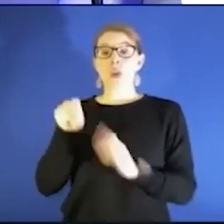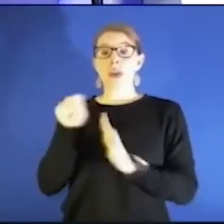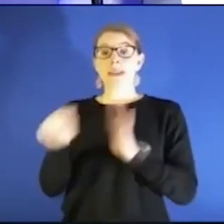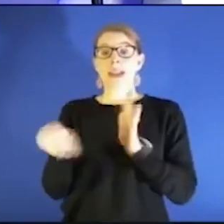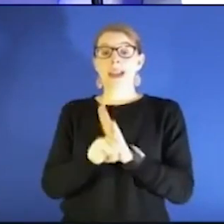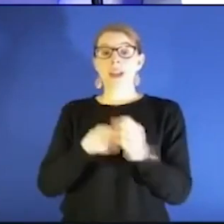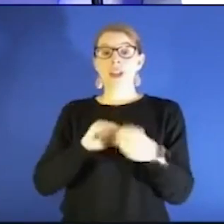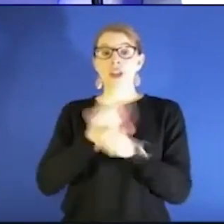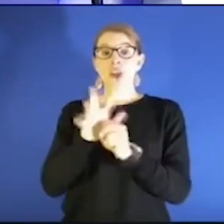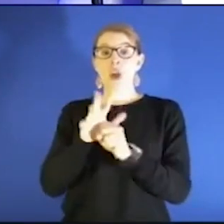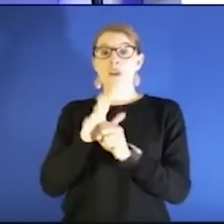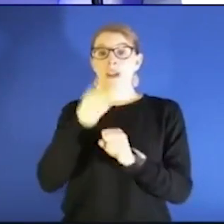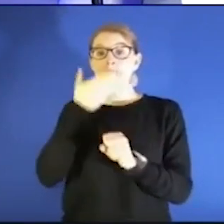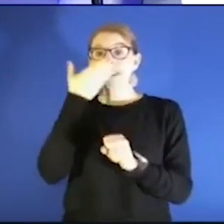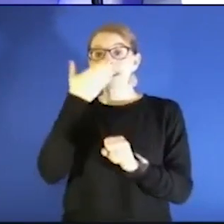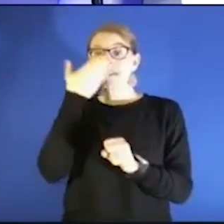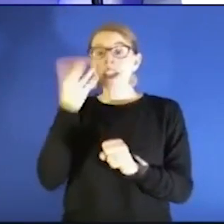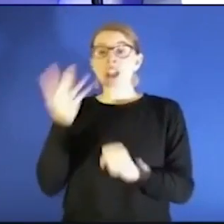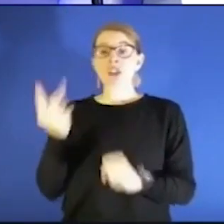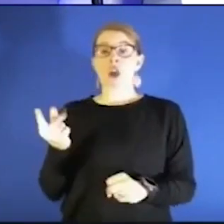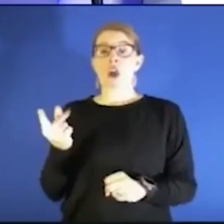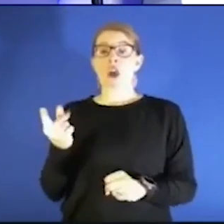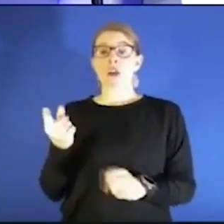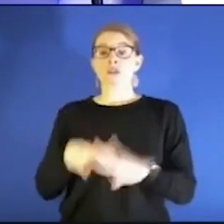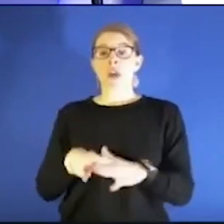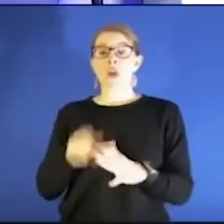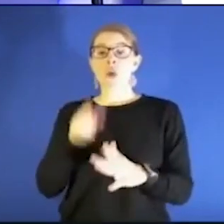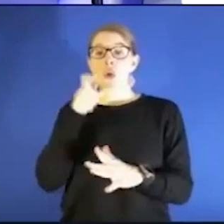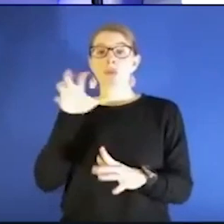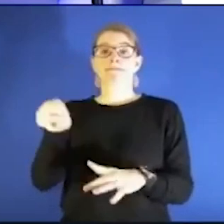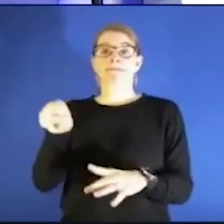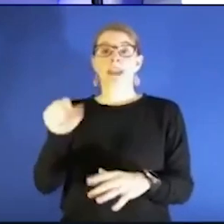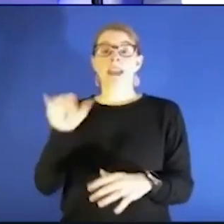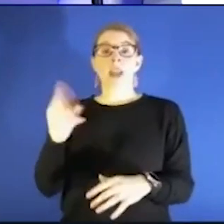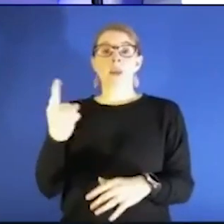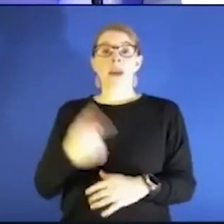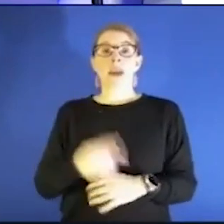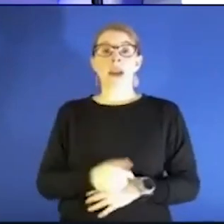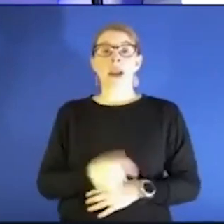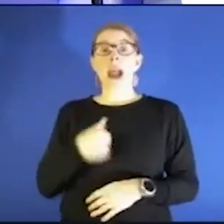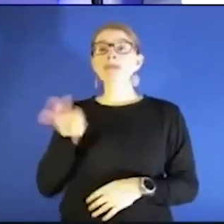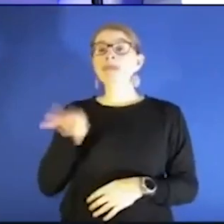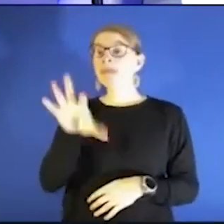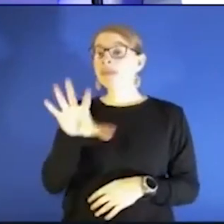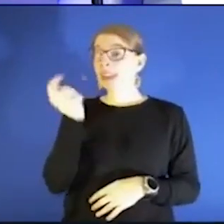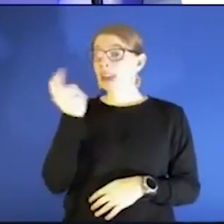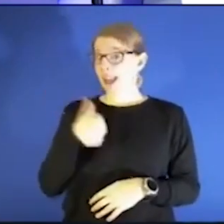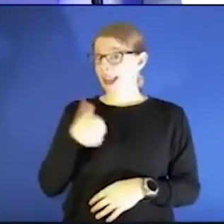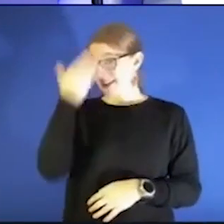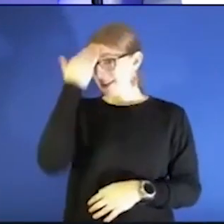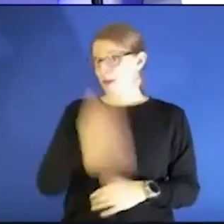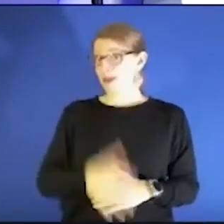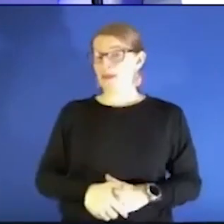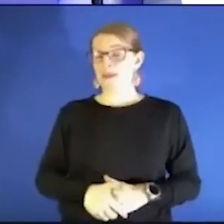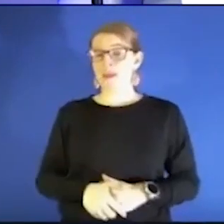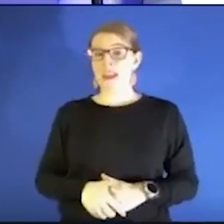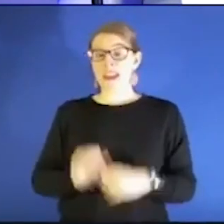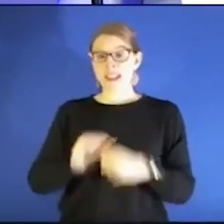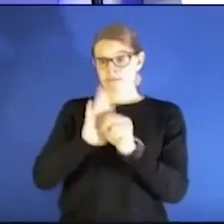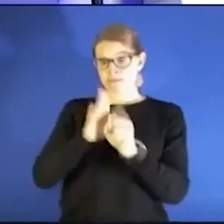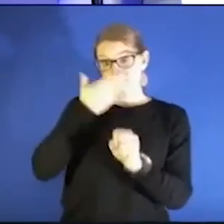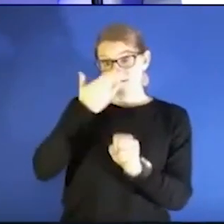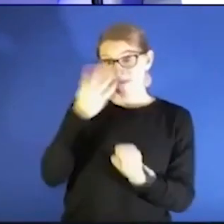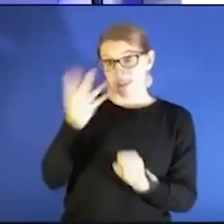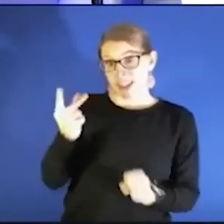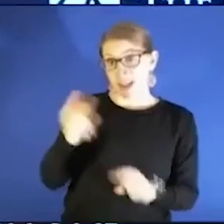sniffing dogs. Who wants to grab on that one? I'm going to, because I'm going to throw in the little bit I know, because I don't know about COVID sniffing dogs, but I know that there is